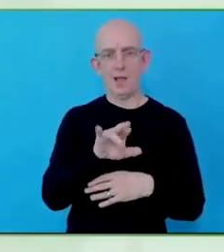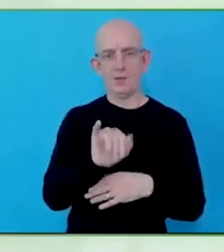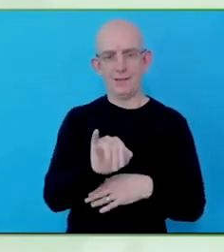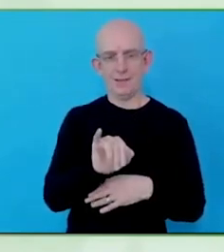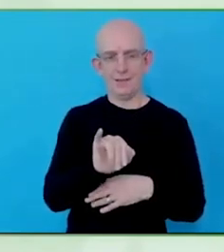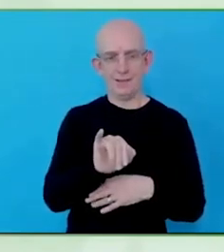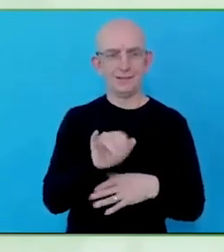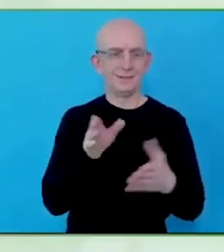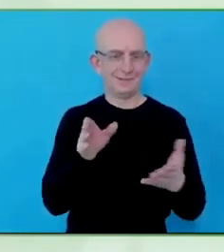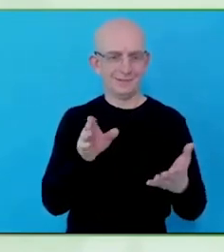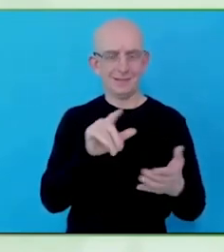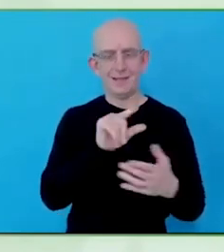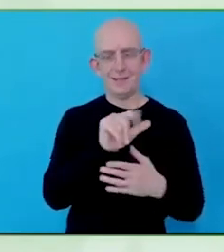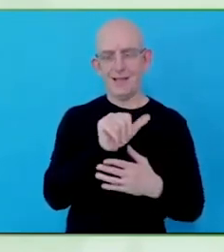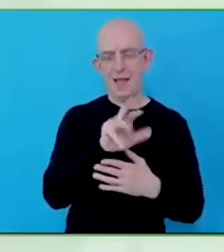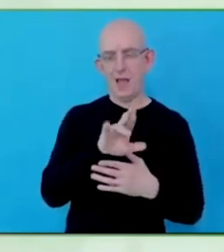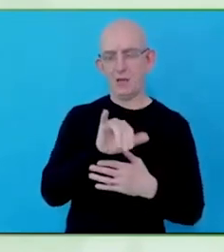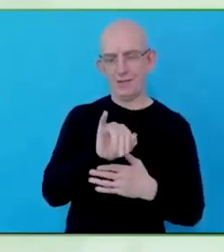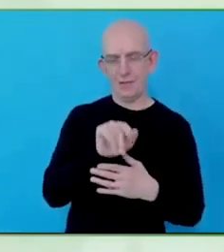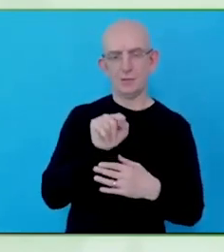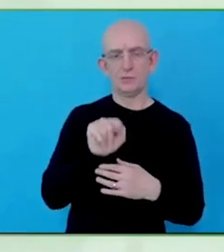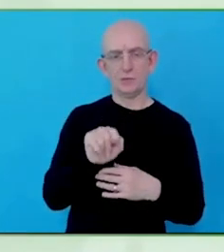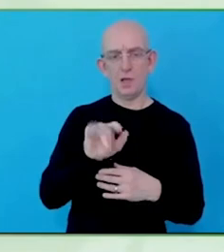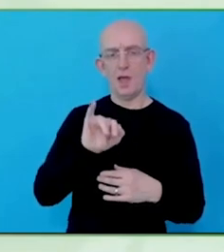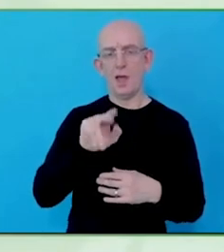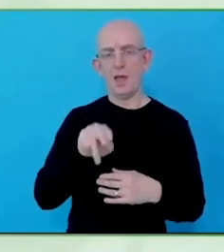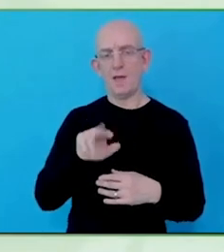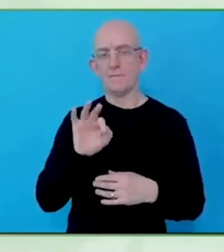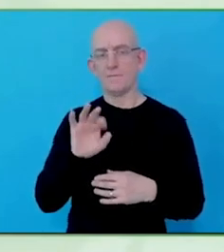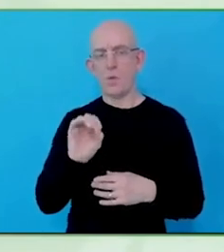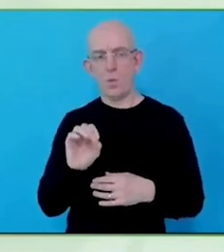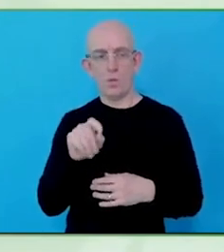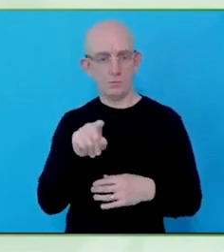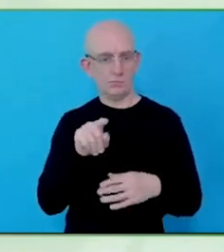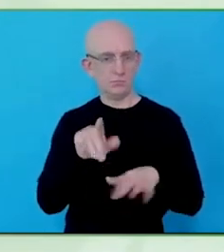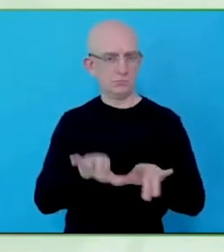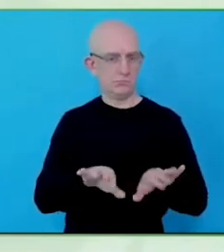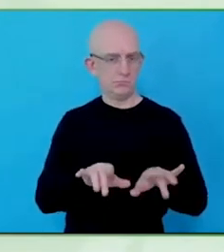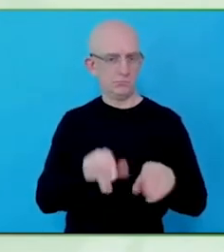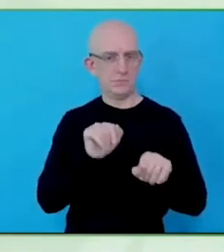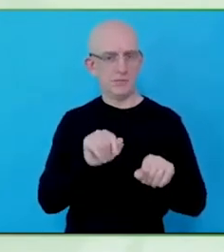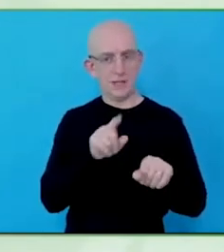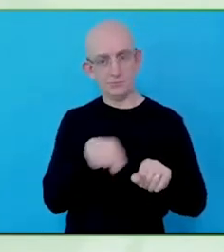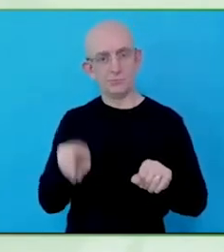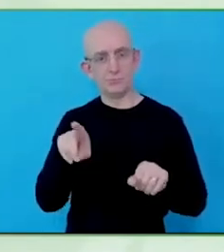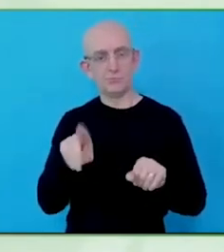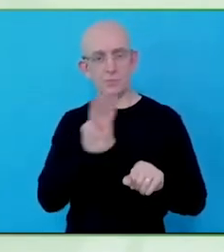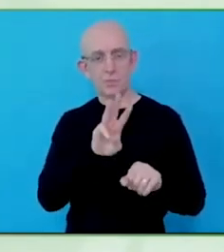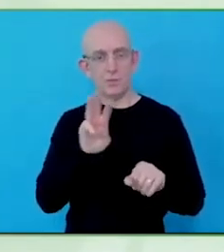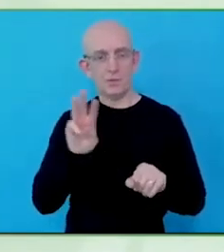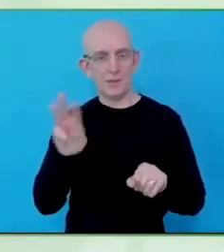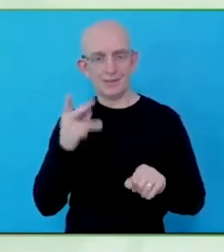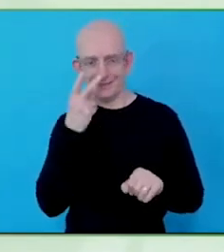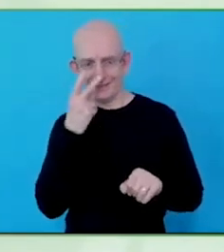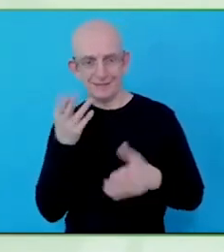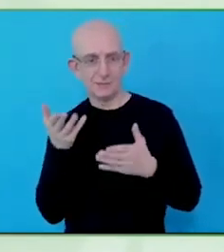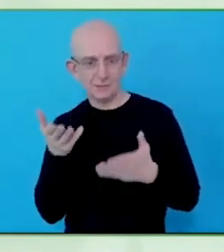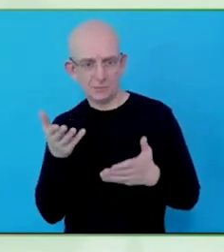an idea of what the devices can do, because you can look at the list of features and you get a short explanation on what that feature can help you